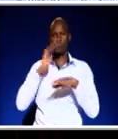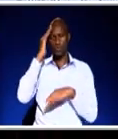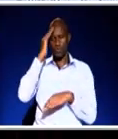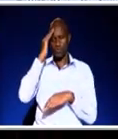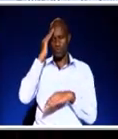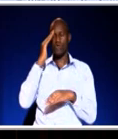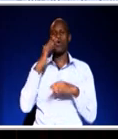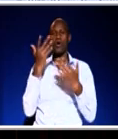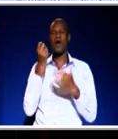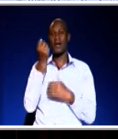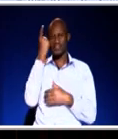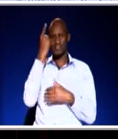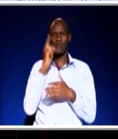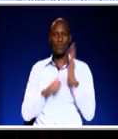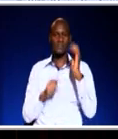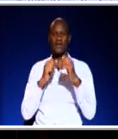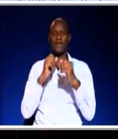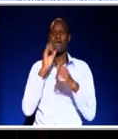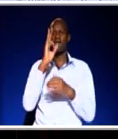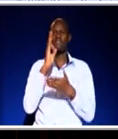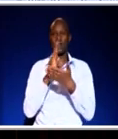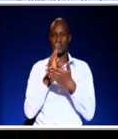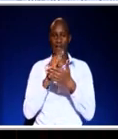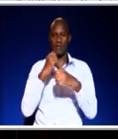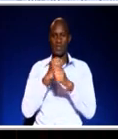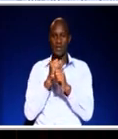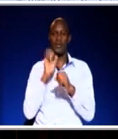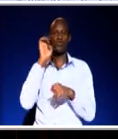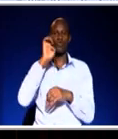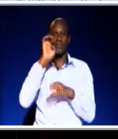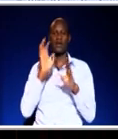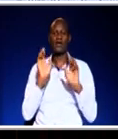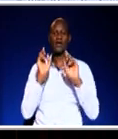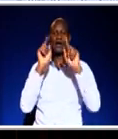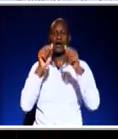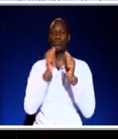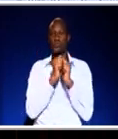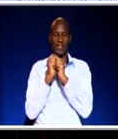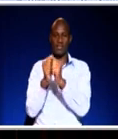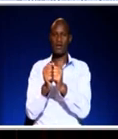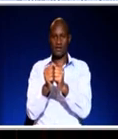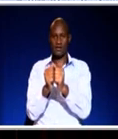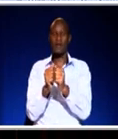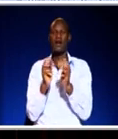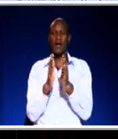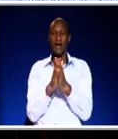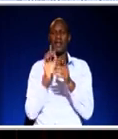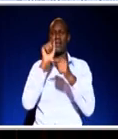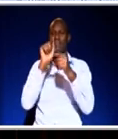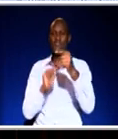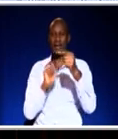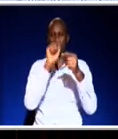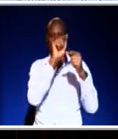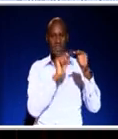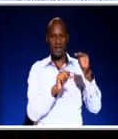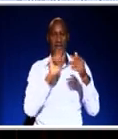are the factors that made the European to come together, or the European powers to come together and divide